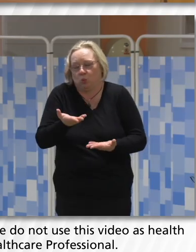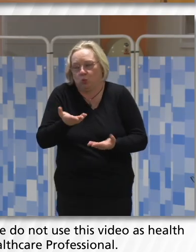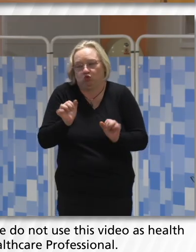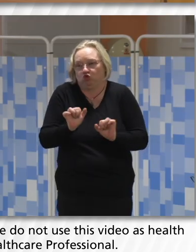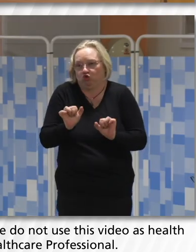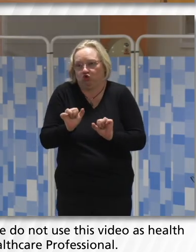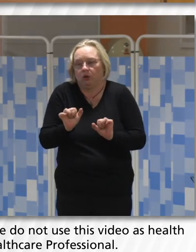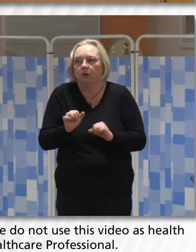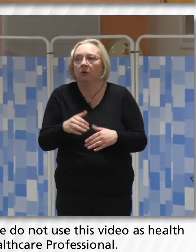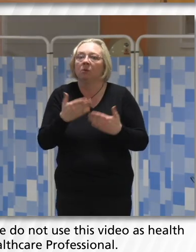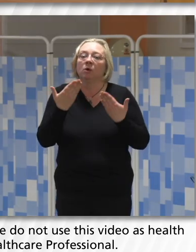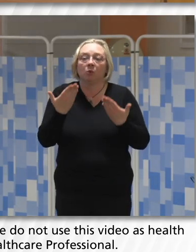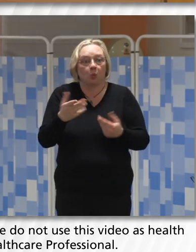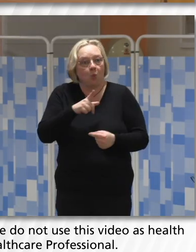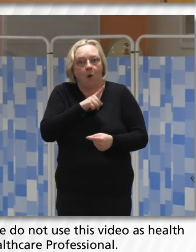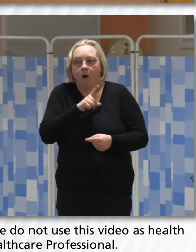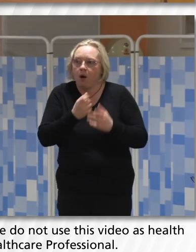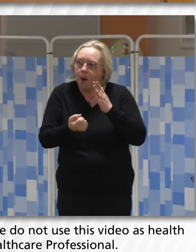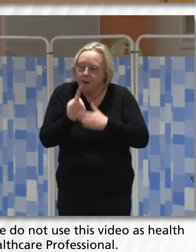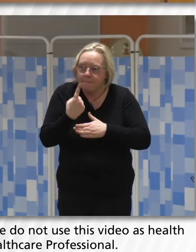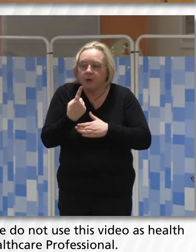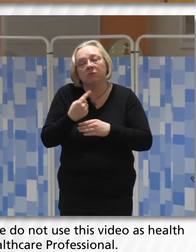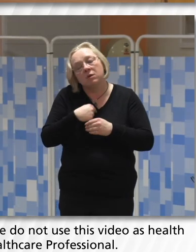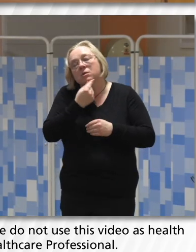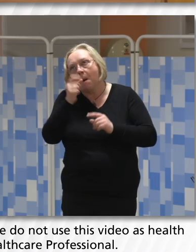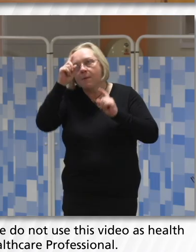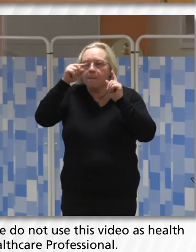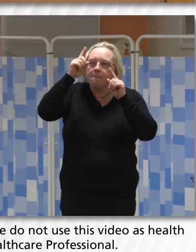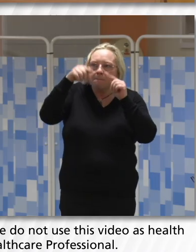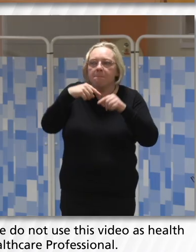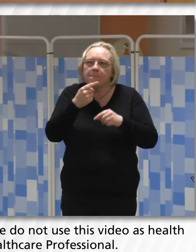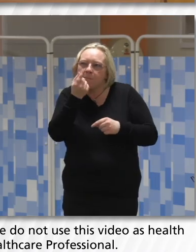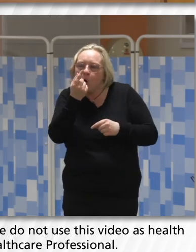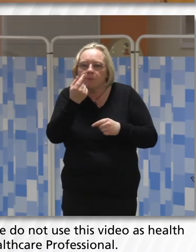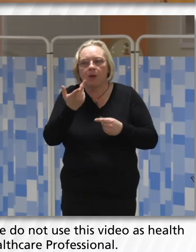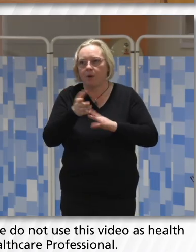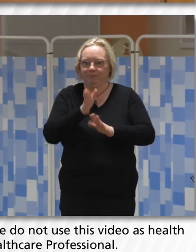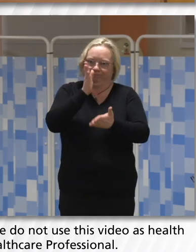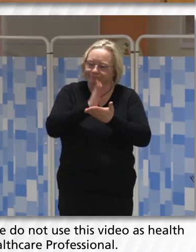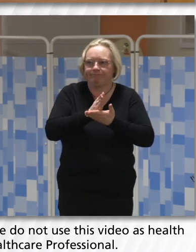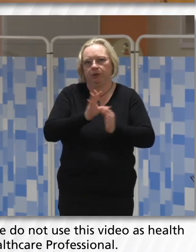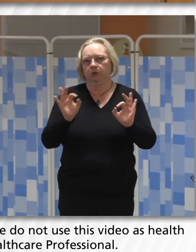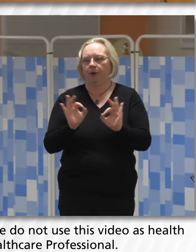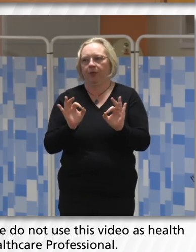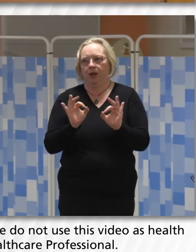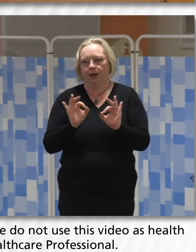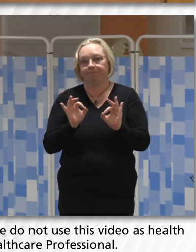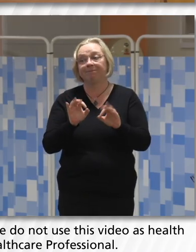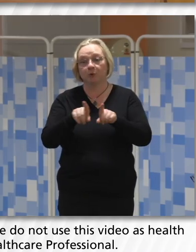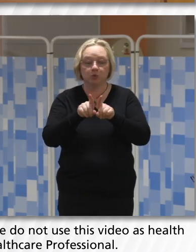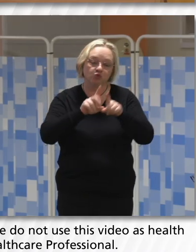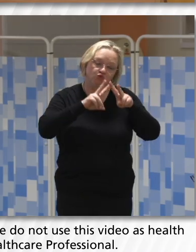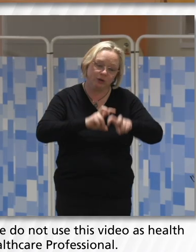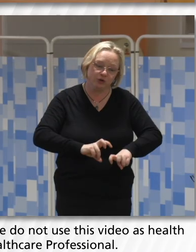We don't know what causes it for sure. We've got ideas, but nobody knows for sure. And a lot of the research being done